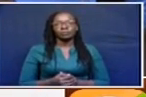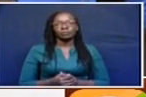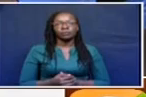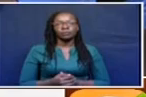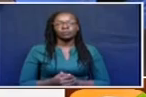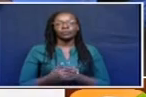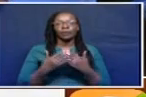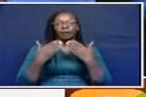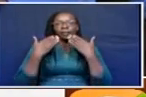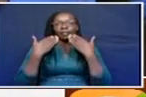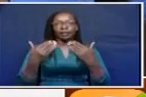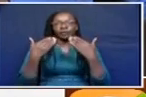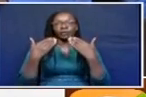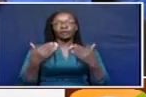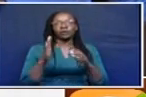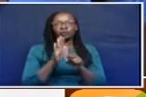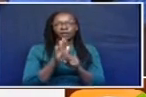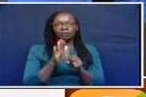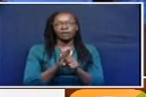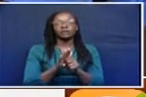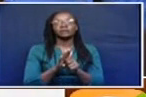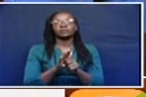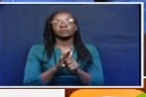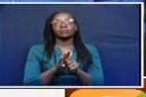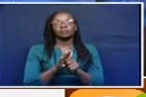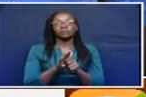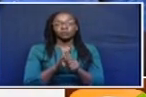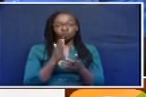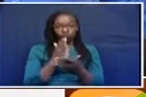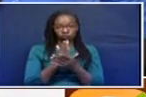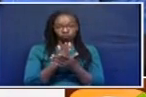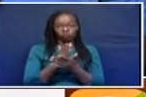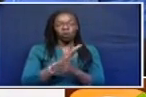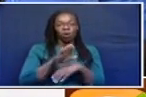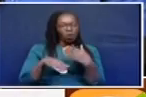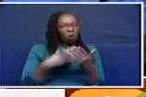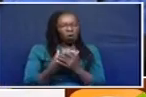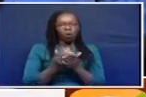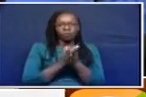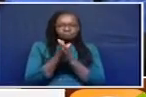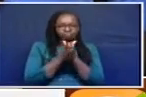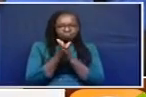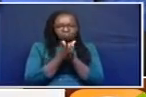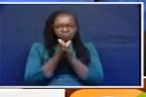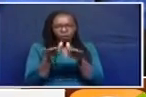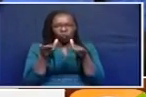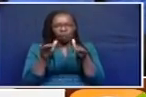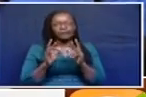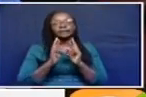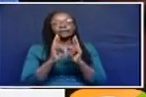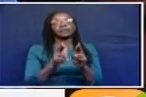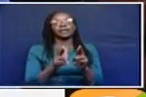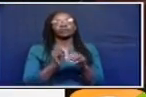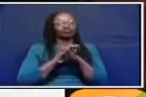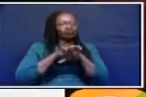Well, thank you so much, Lillian, at the Communications Center. Of course, what everyone is expecting eagerly is now the results, the transmission